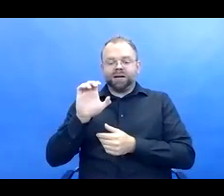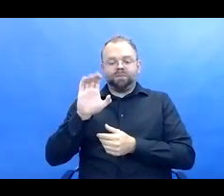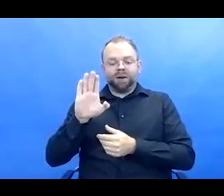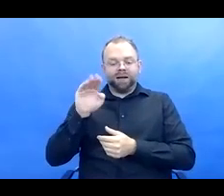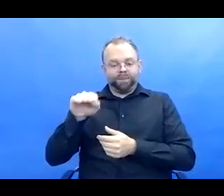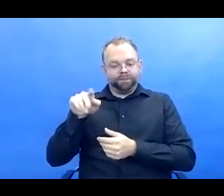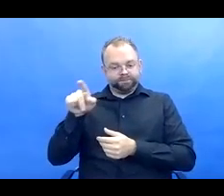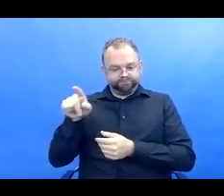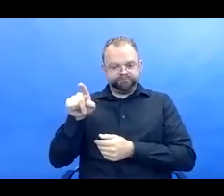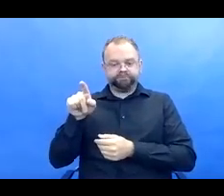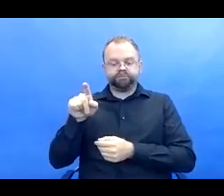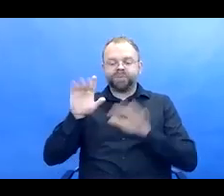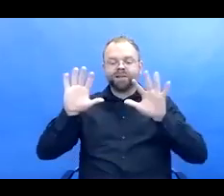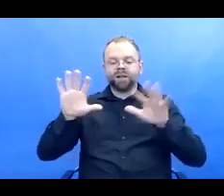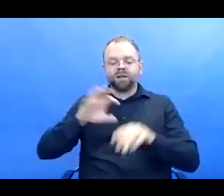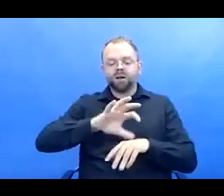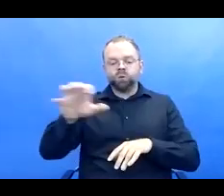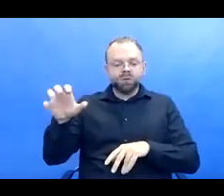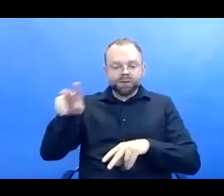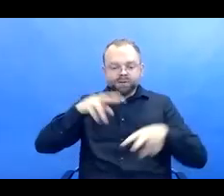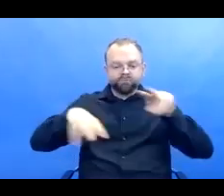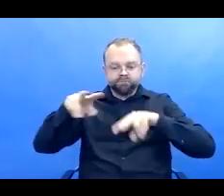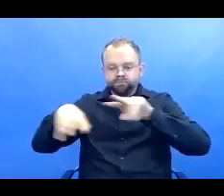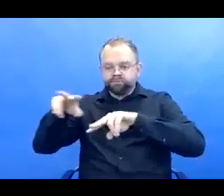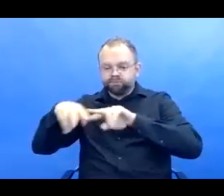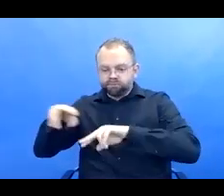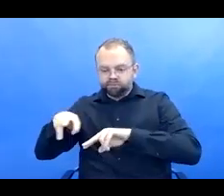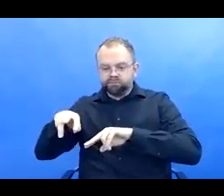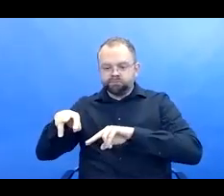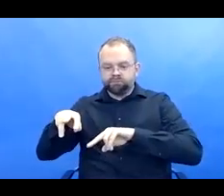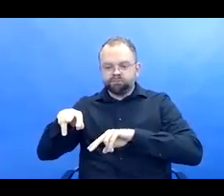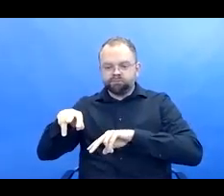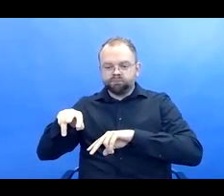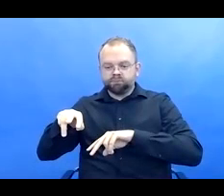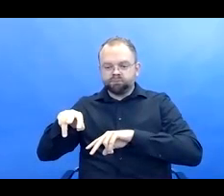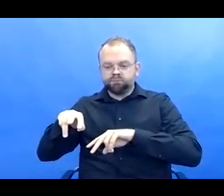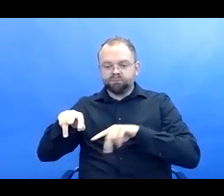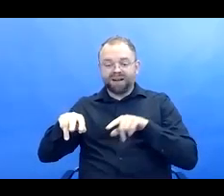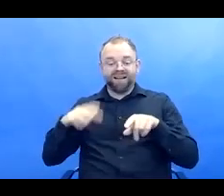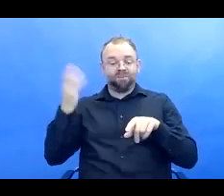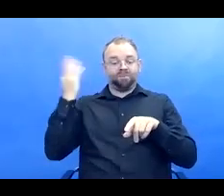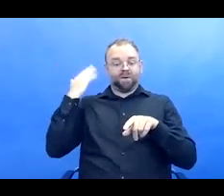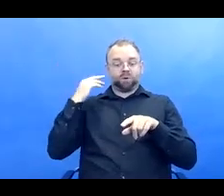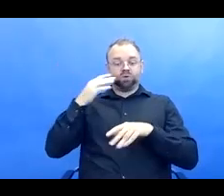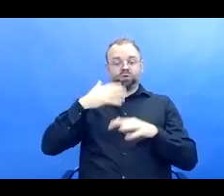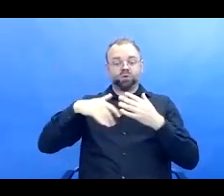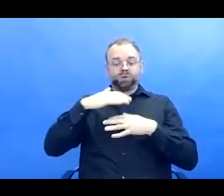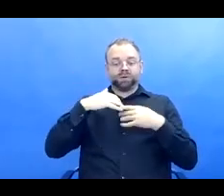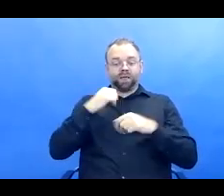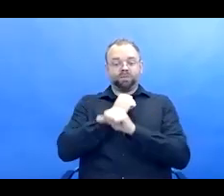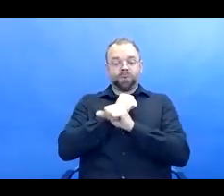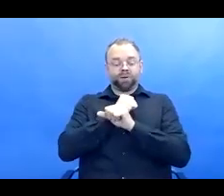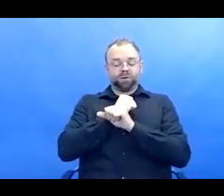mentioned, Penny, in your question, which is why some countries have more developed system than